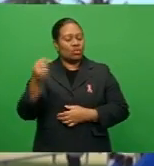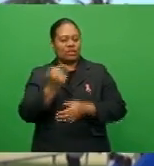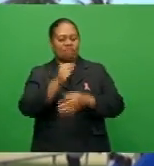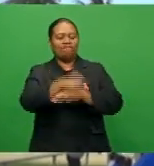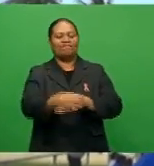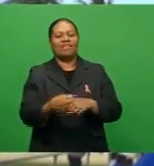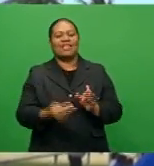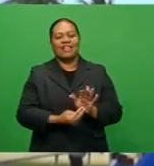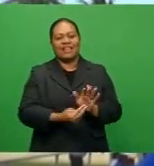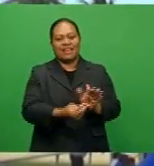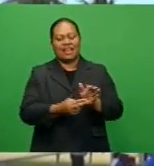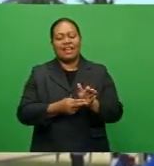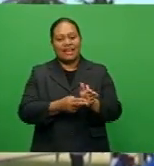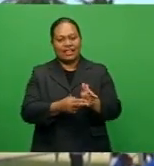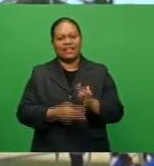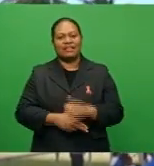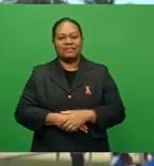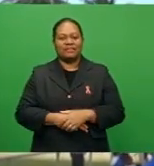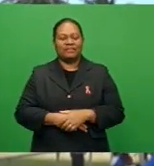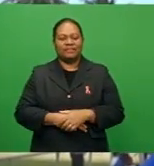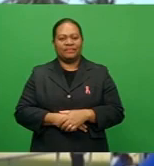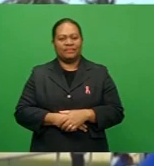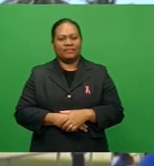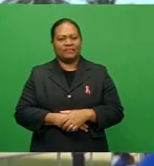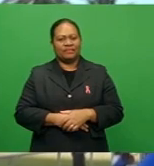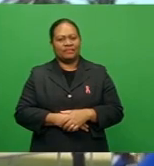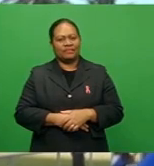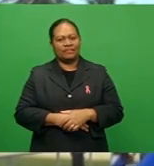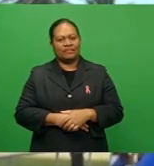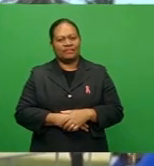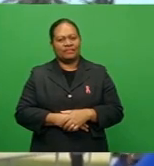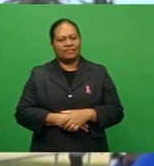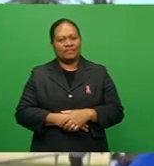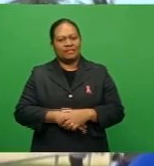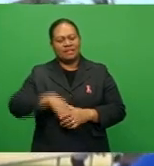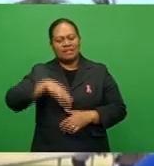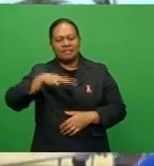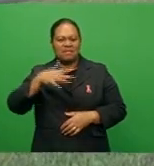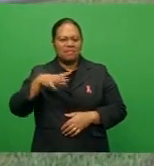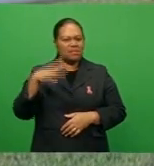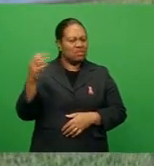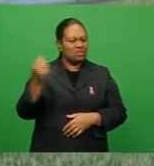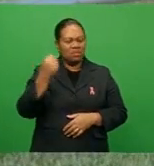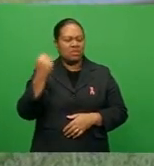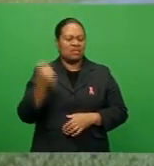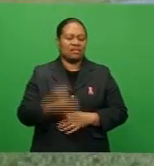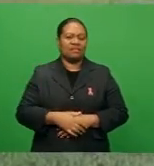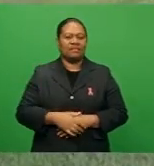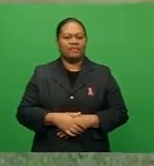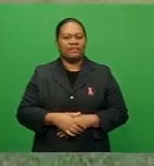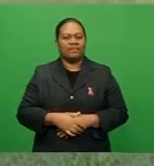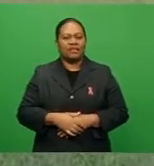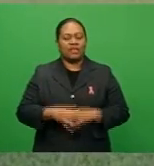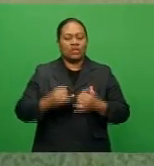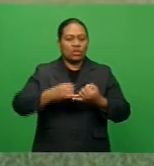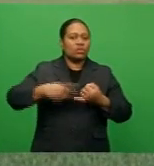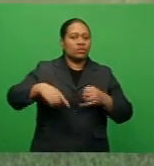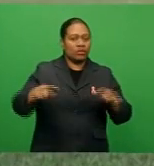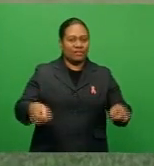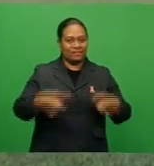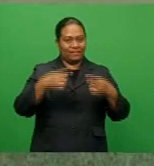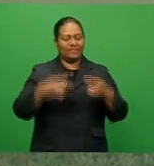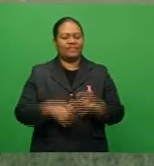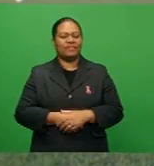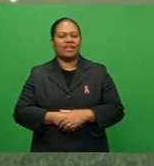Nandi. And we have 4 points and we maybe win the National League. Suva midfielder Madvan Gaunda,